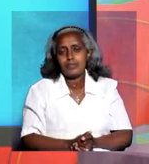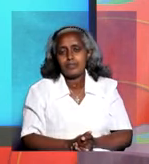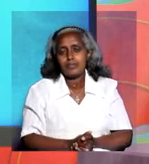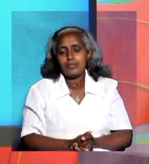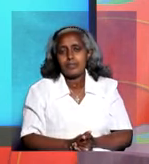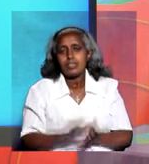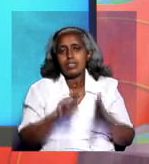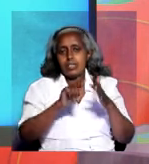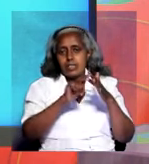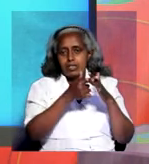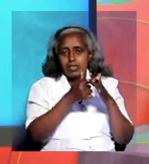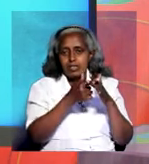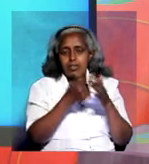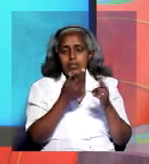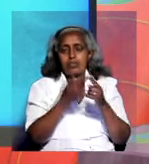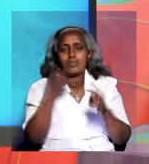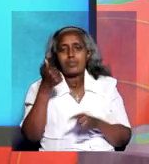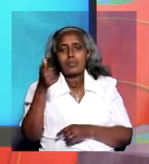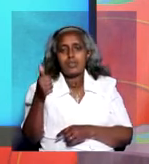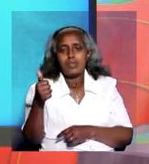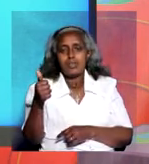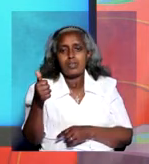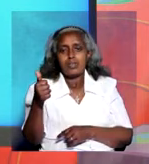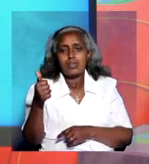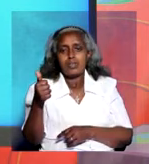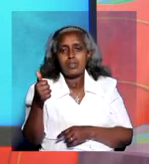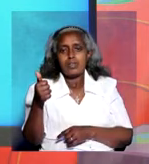Let's start from A.